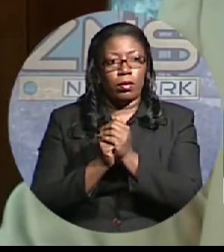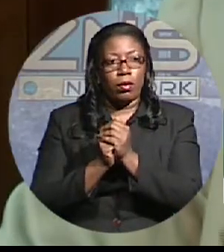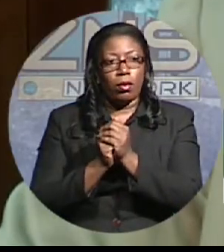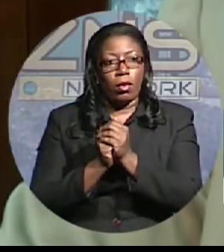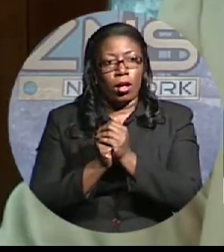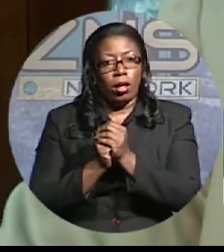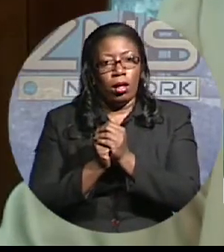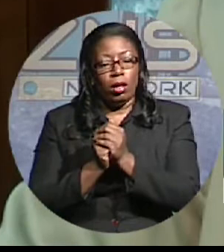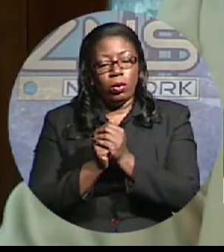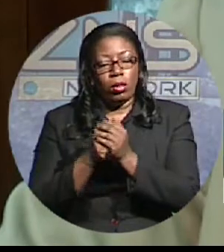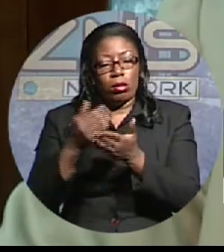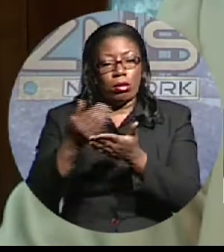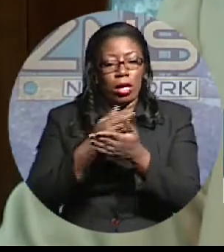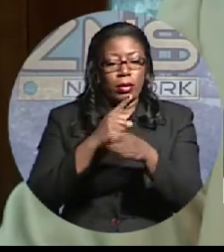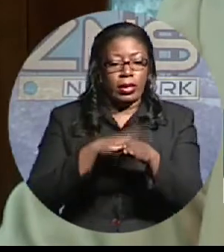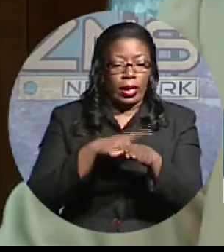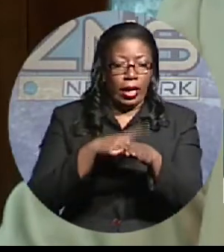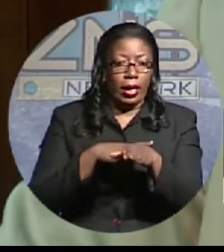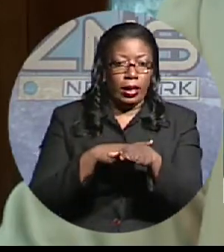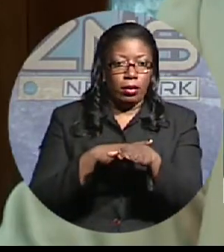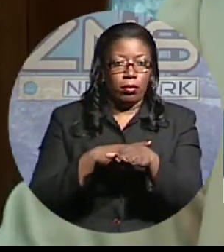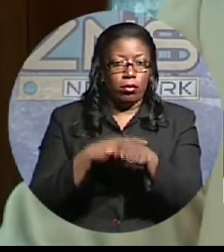and Wireless to accept that